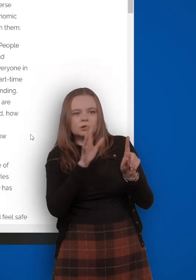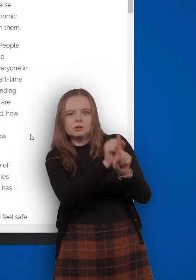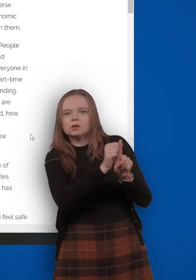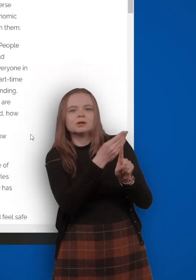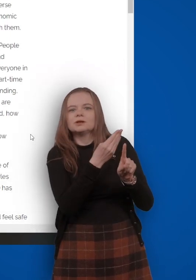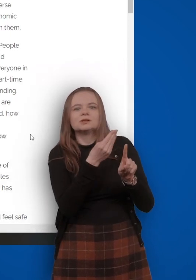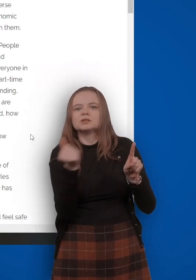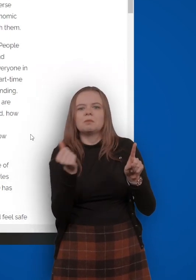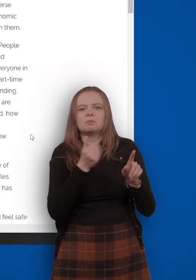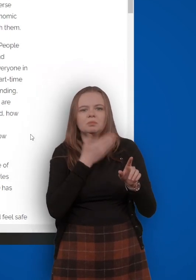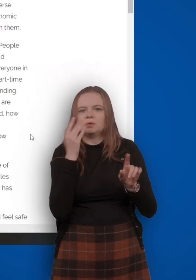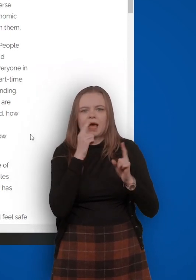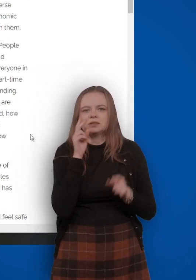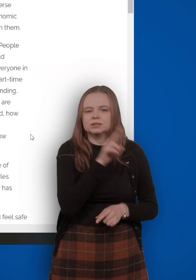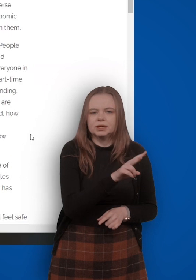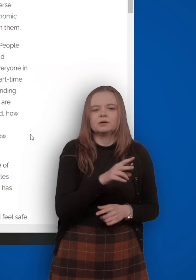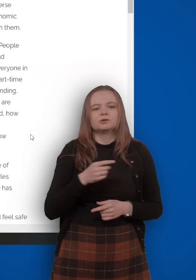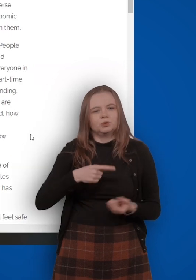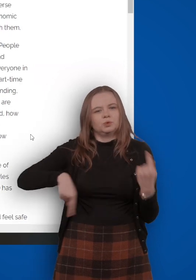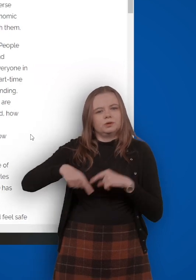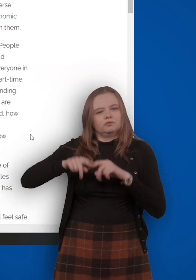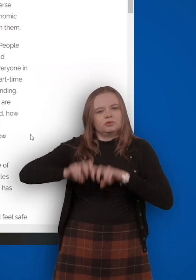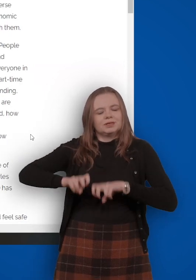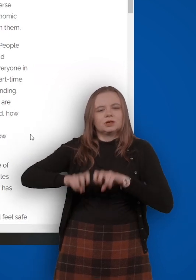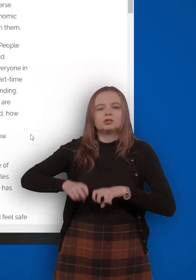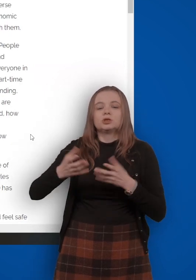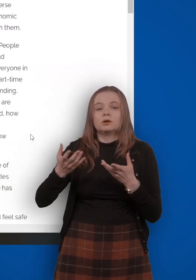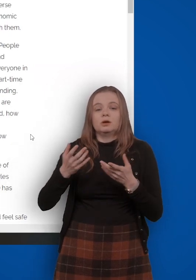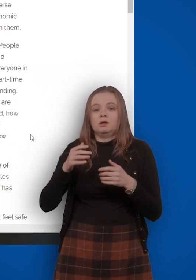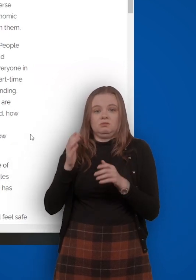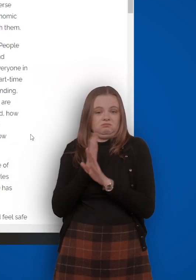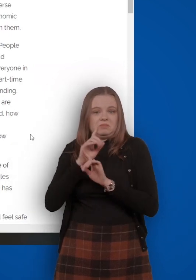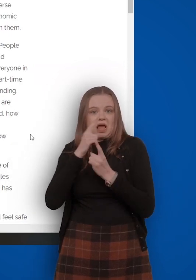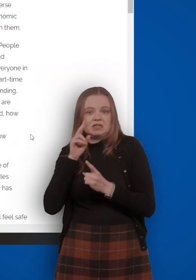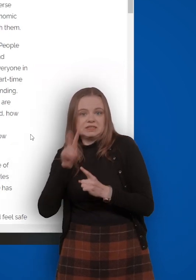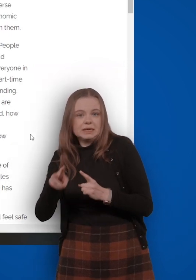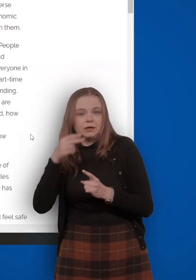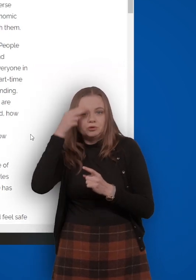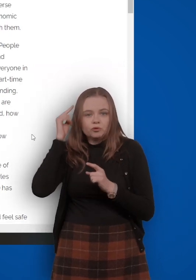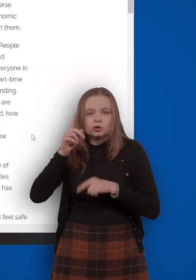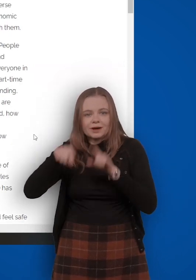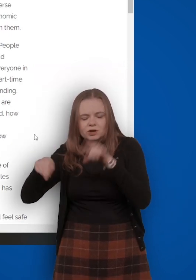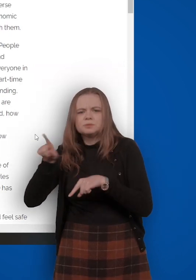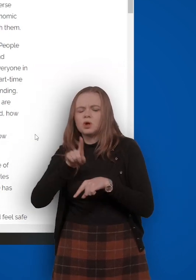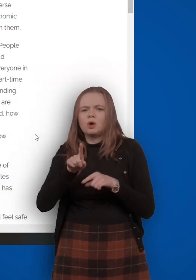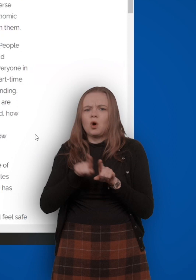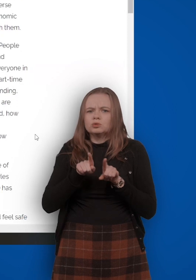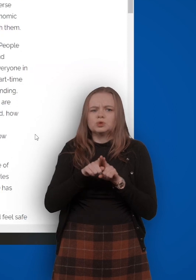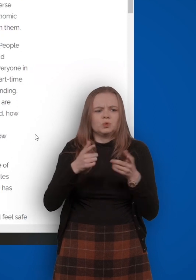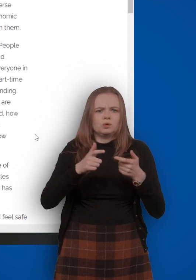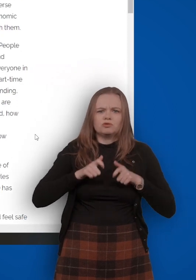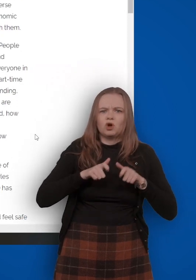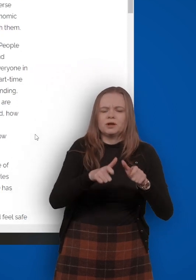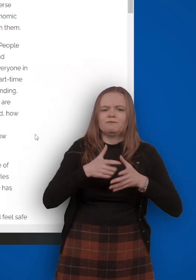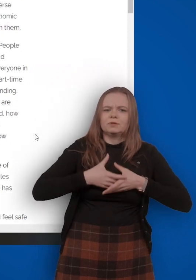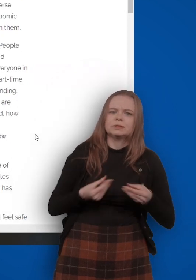EDICa's research is definitely looking at both the invisible, like neurodivergent, but also things like chronic fatigue. So if somebody's not able to stand for